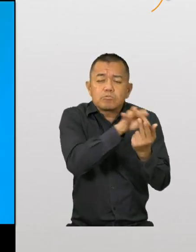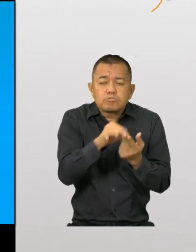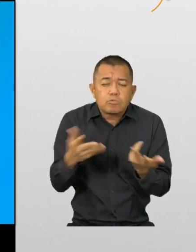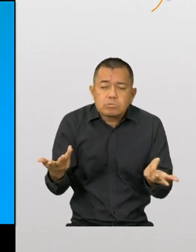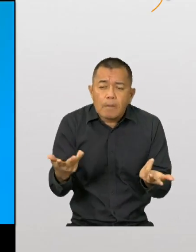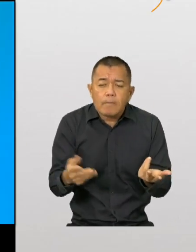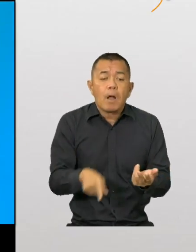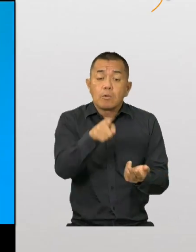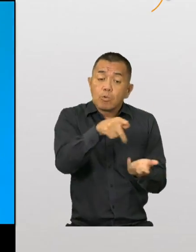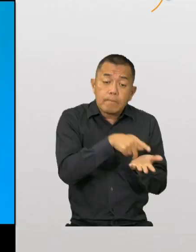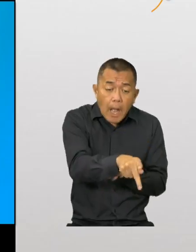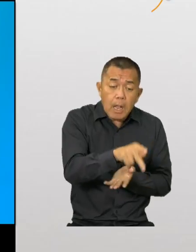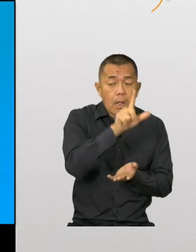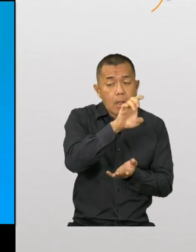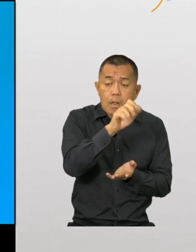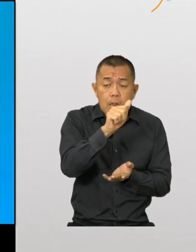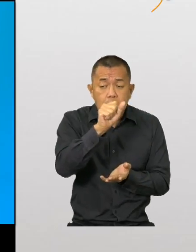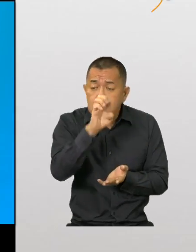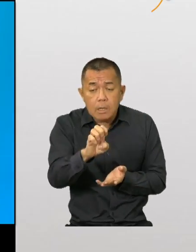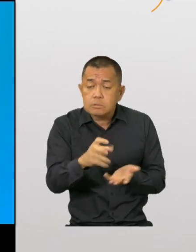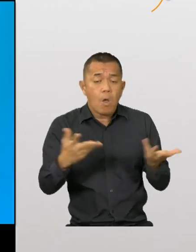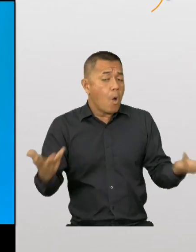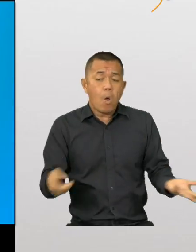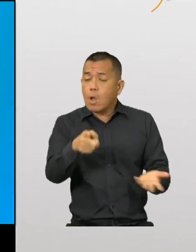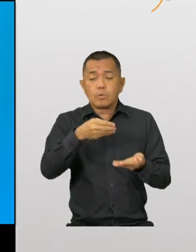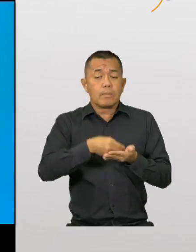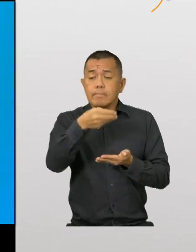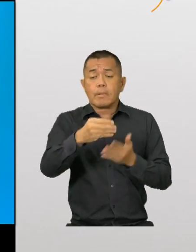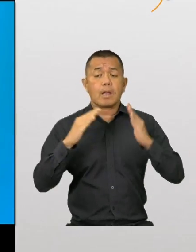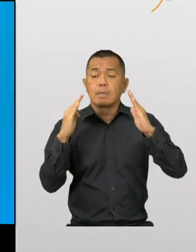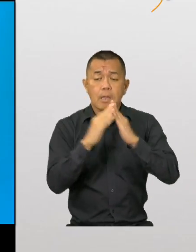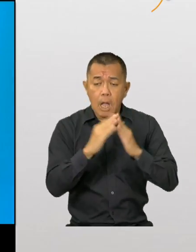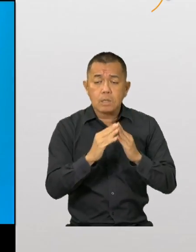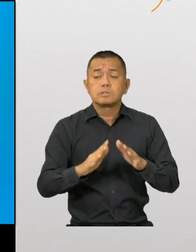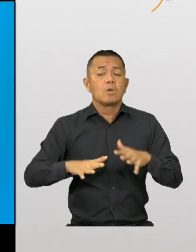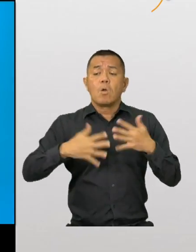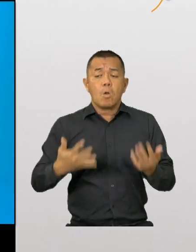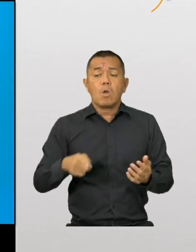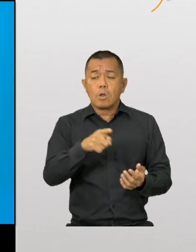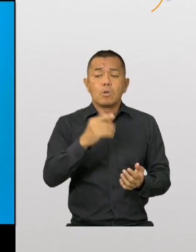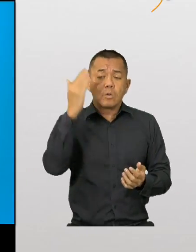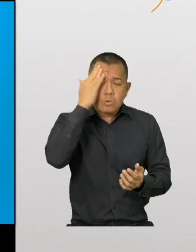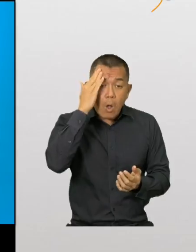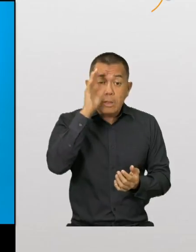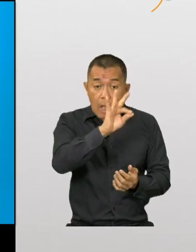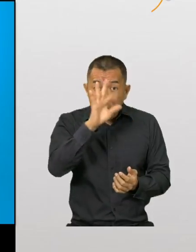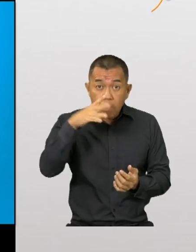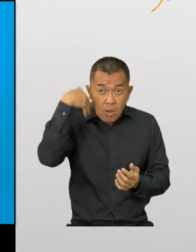flat knowing when the lease would run out and knowing that the flat would then have to be returned to